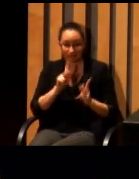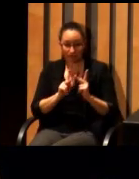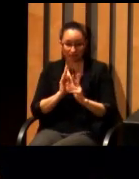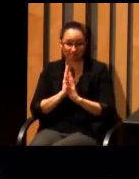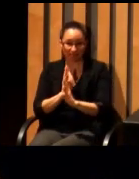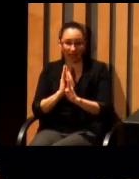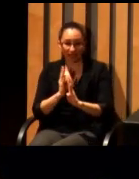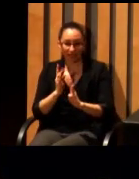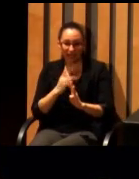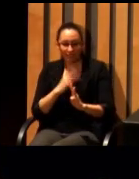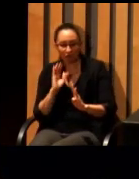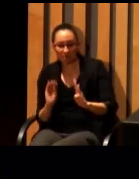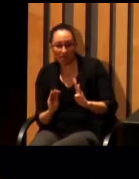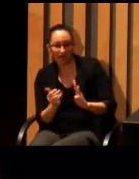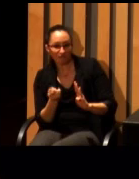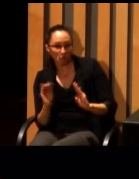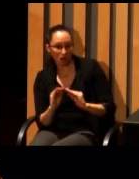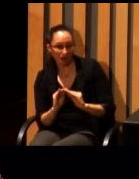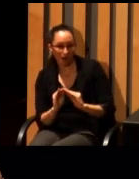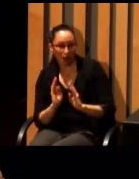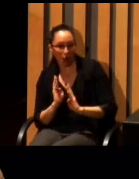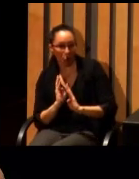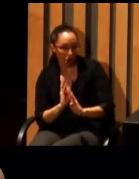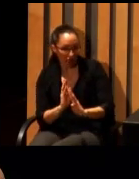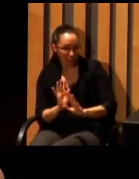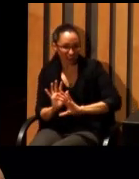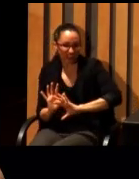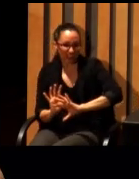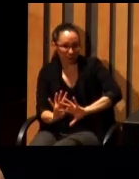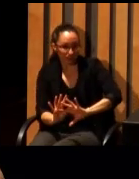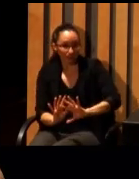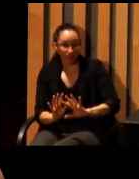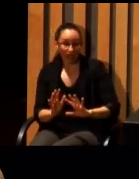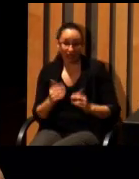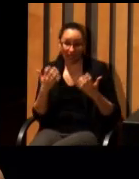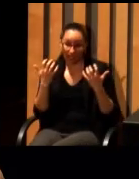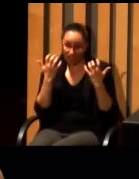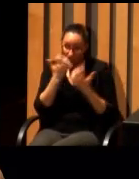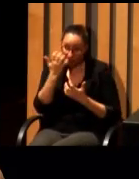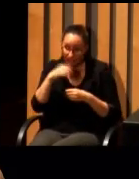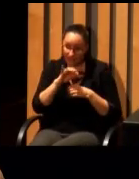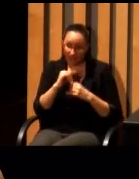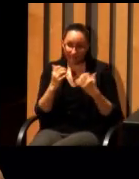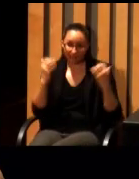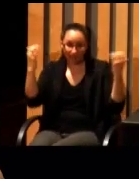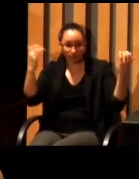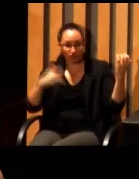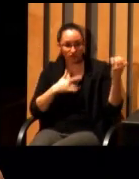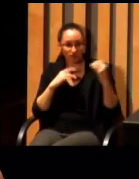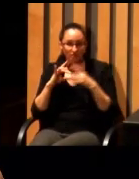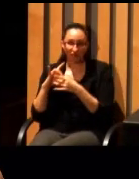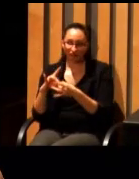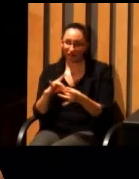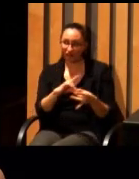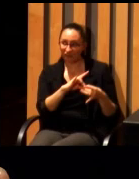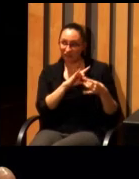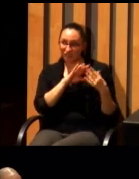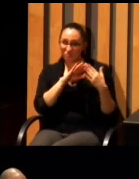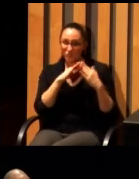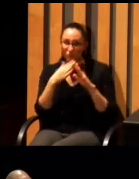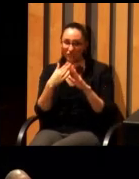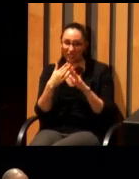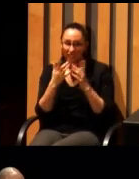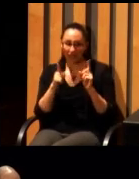cram a few more in. And it's quite a thing, right, to be in that stadium. The feeling of community, of solidarity with other people